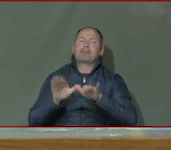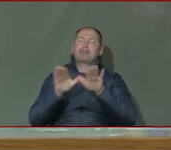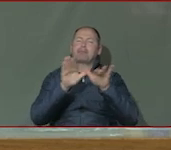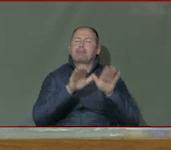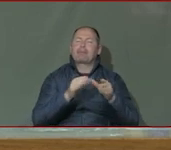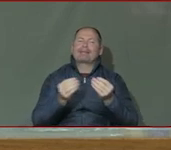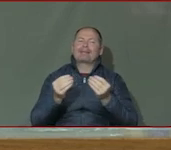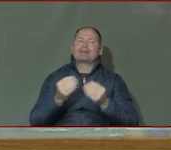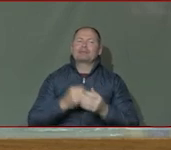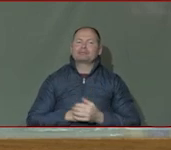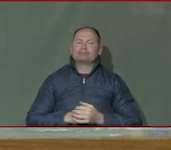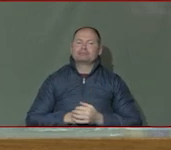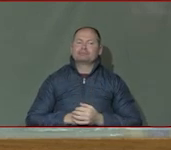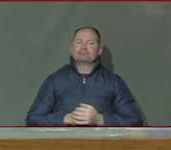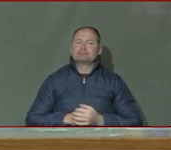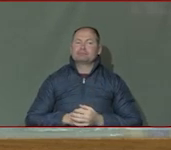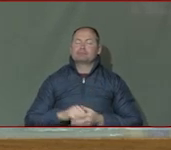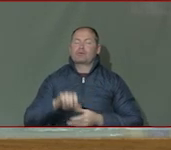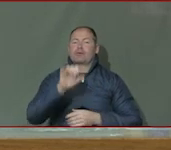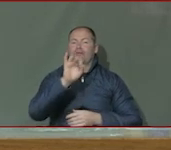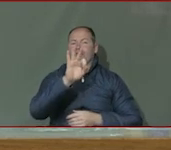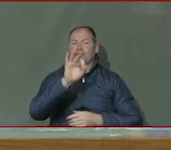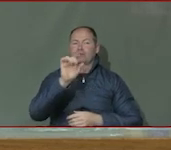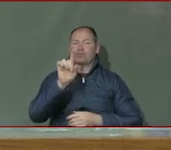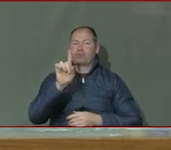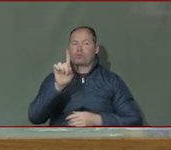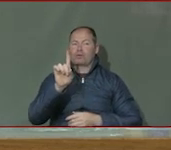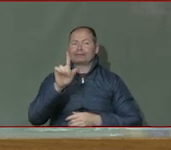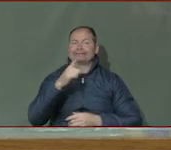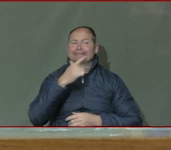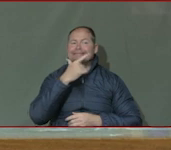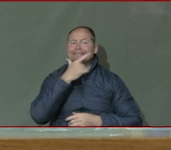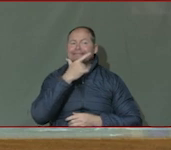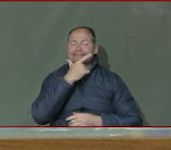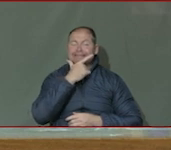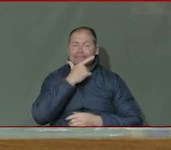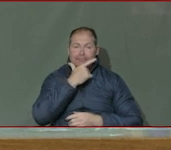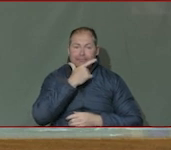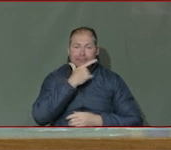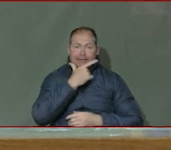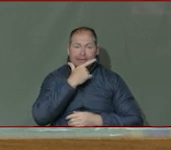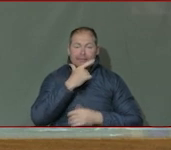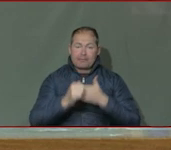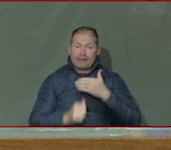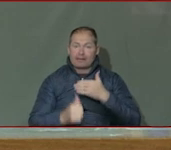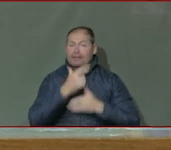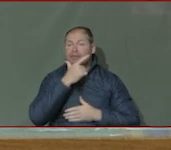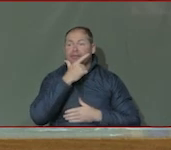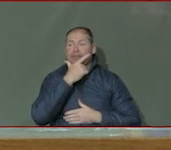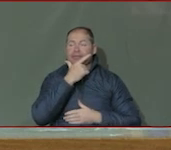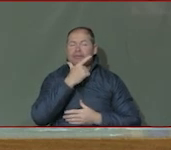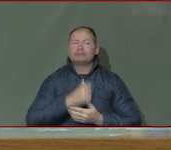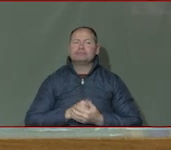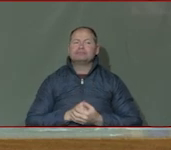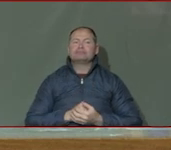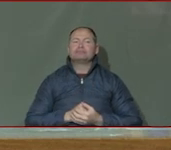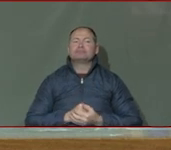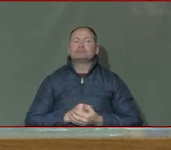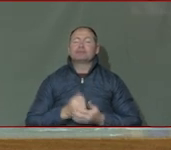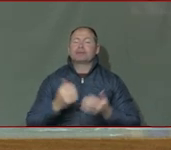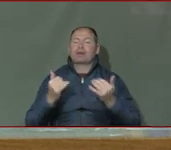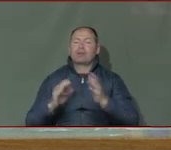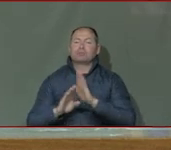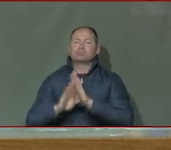By 31 December, we have, let's say, this number, they have increased because they